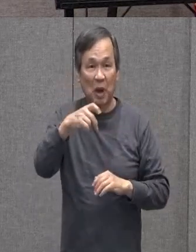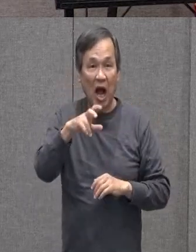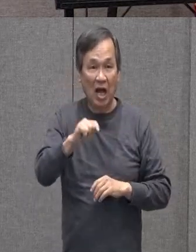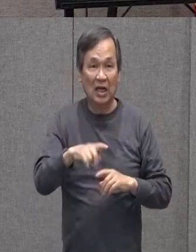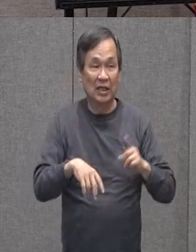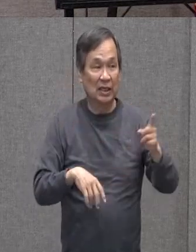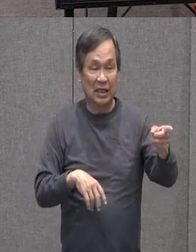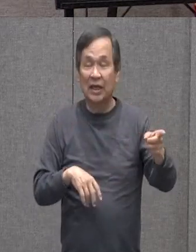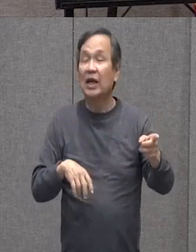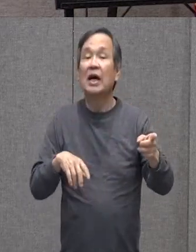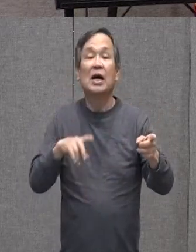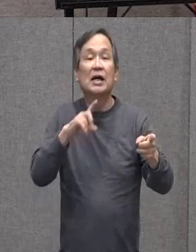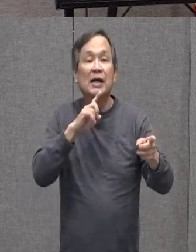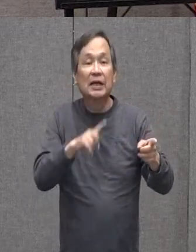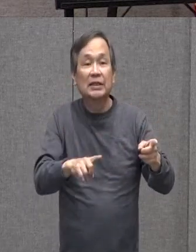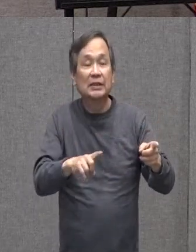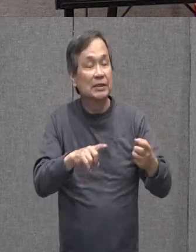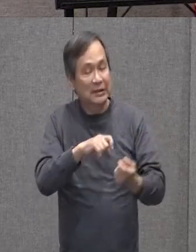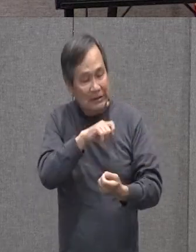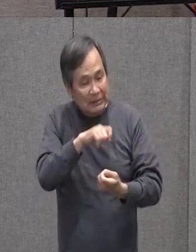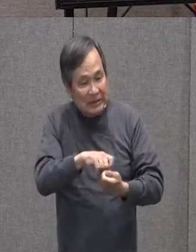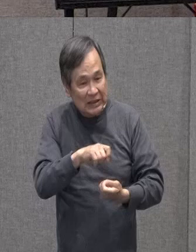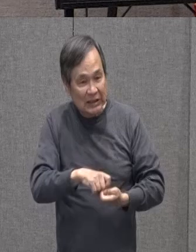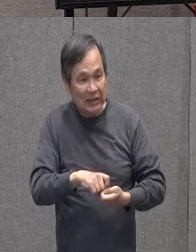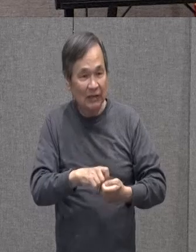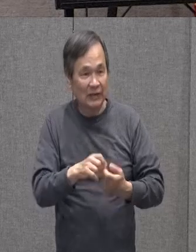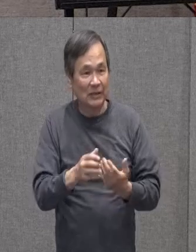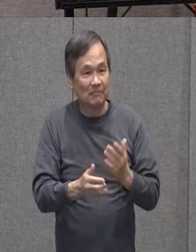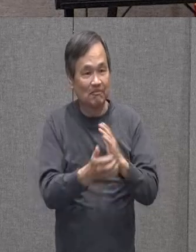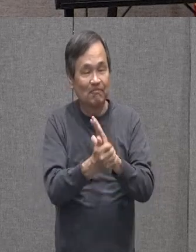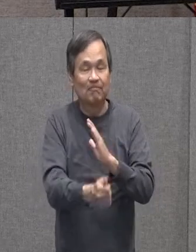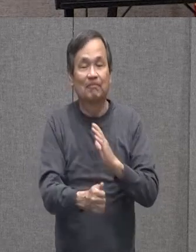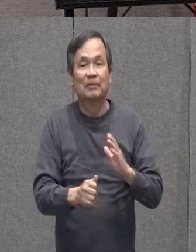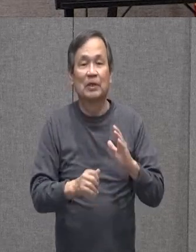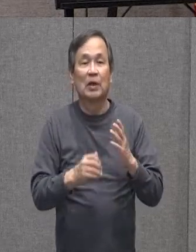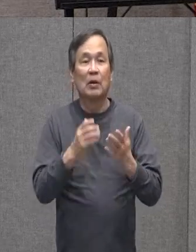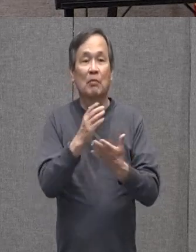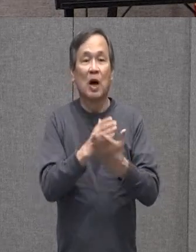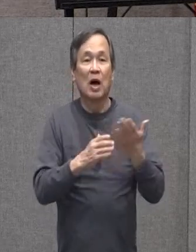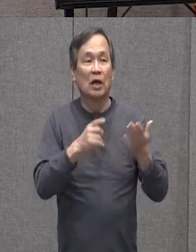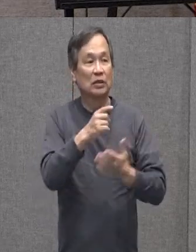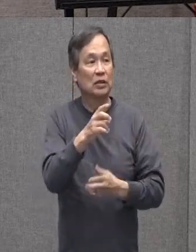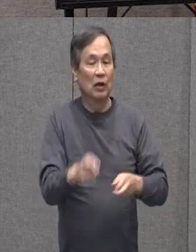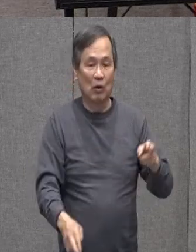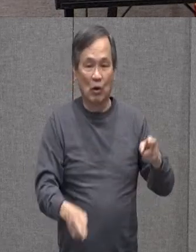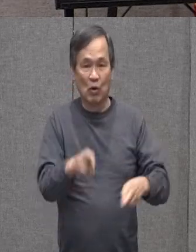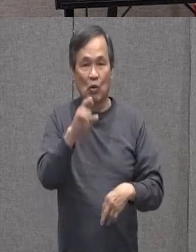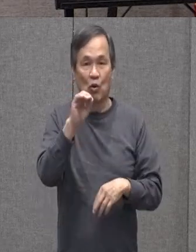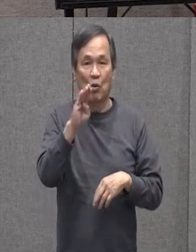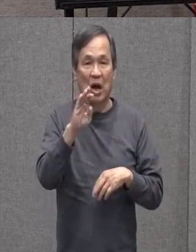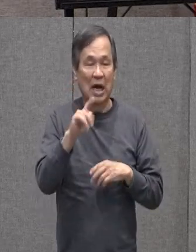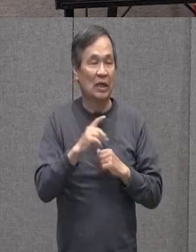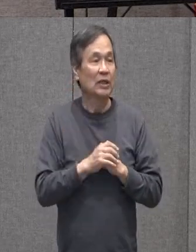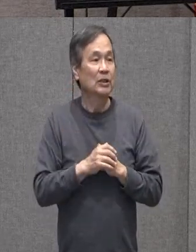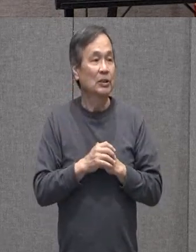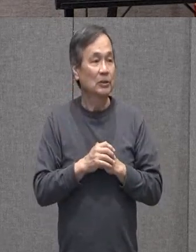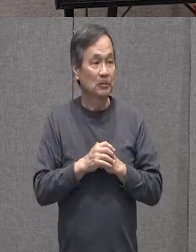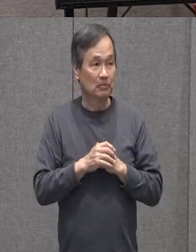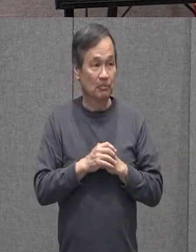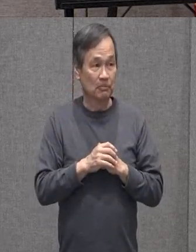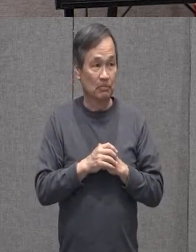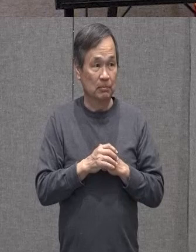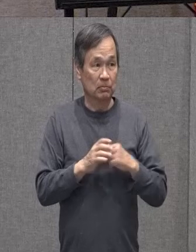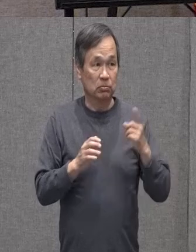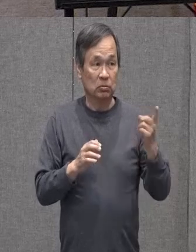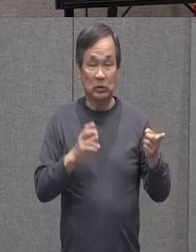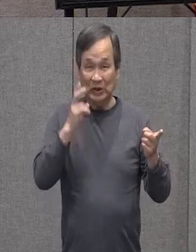and he has some characteristics that we're going to use as an example to understand other robots. Oh, wow. So first of all, we could